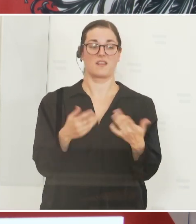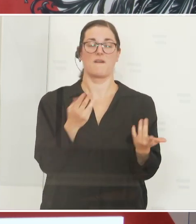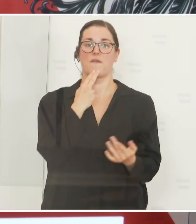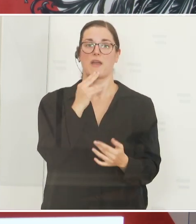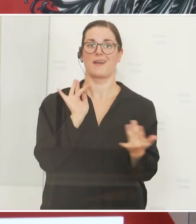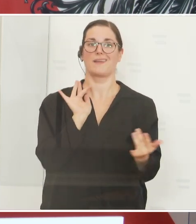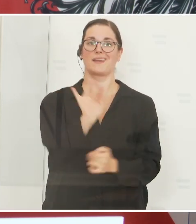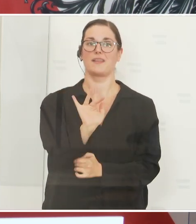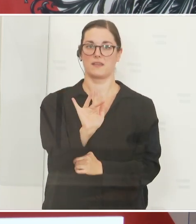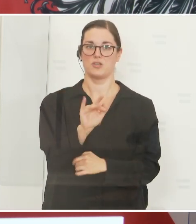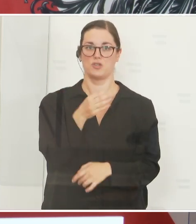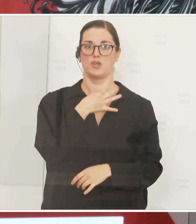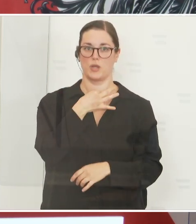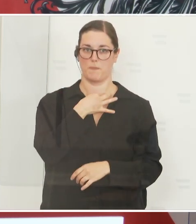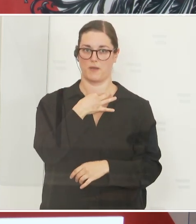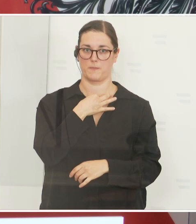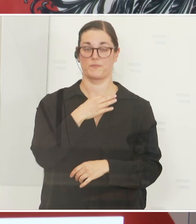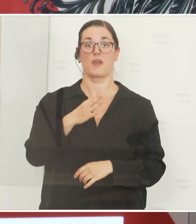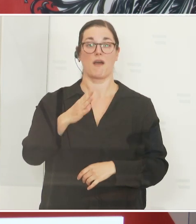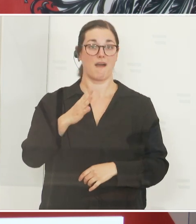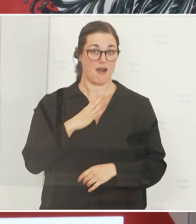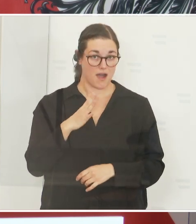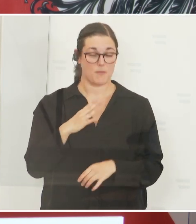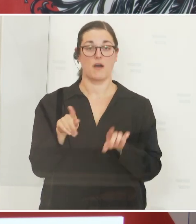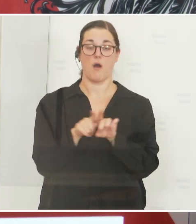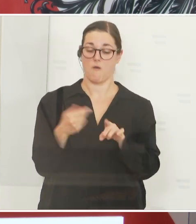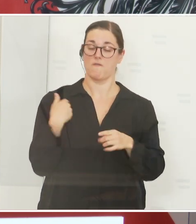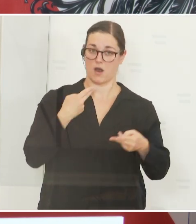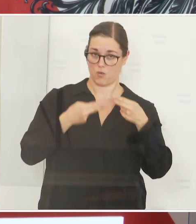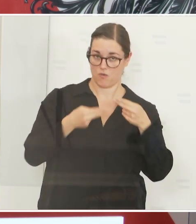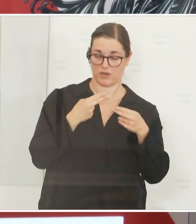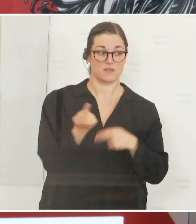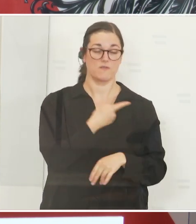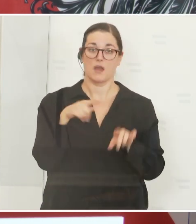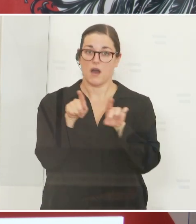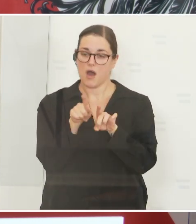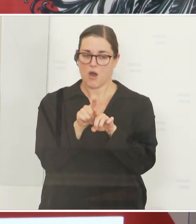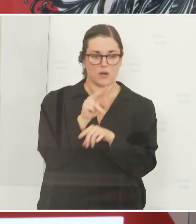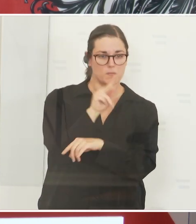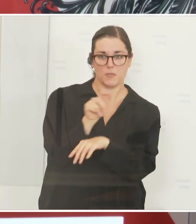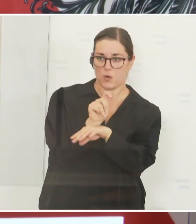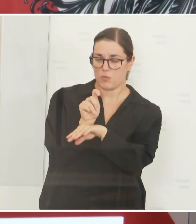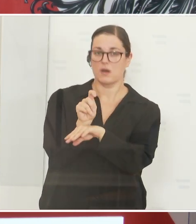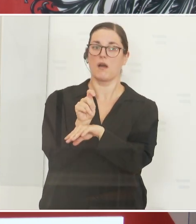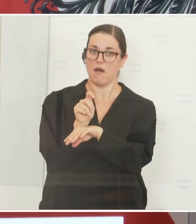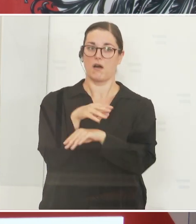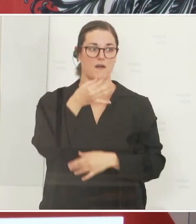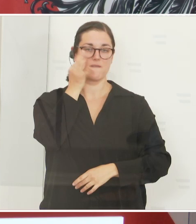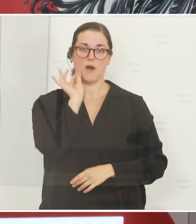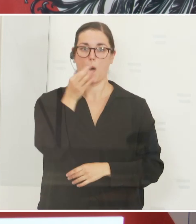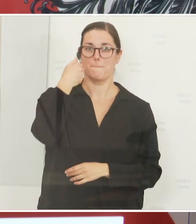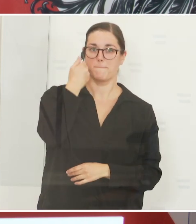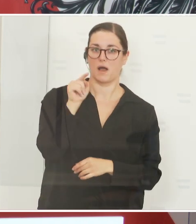voices. But, as I stressed during the conference, we also continue to witness the enormous courage of women and